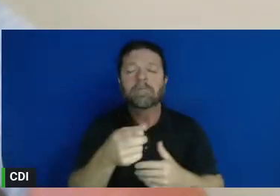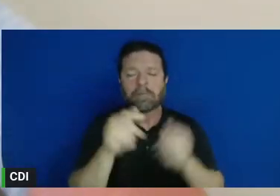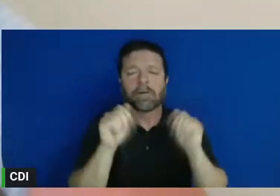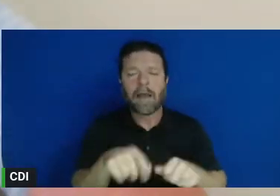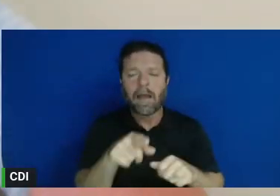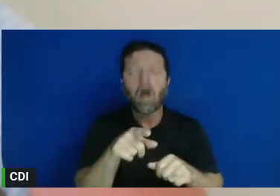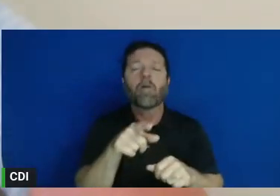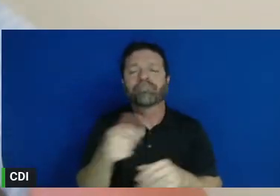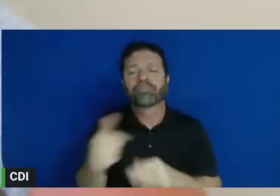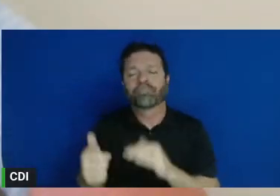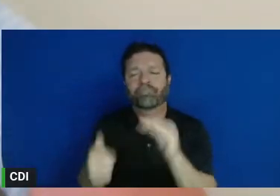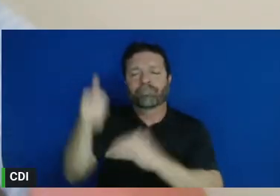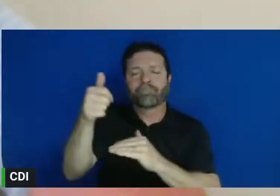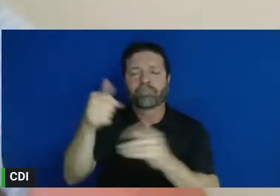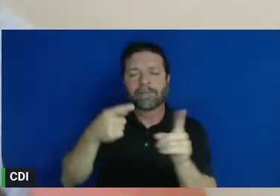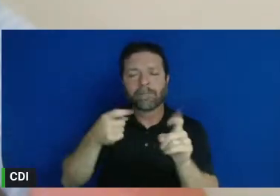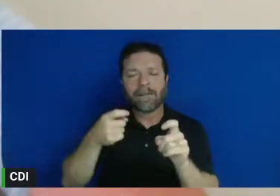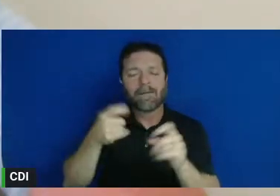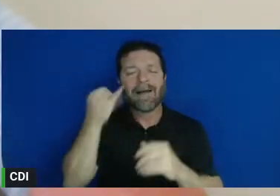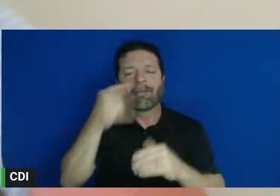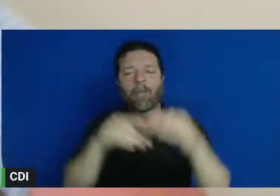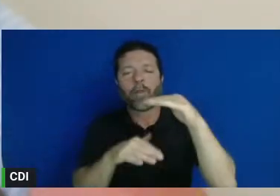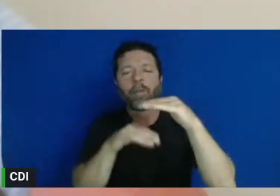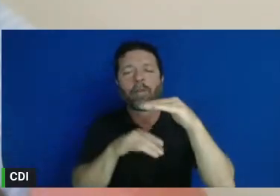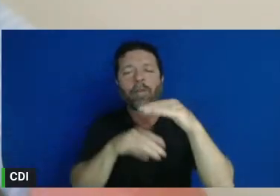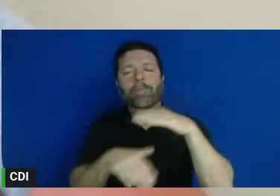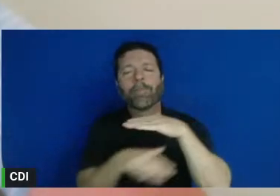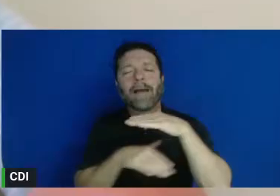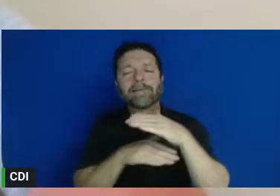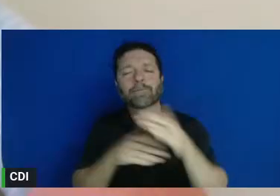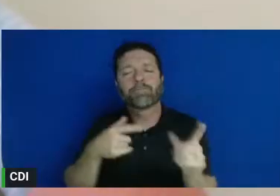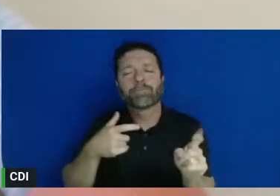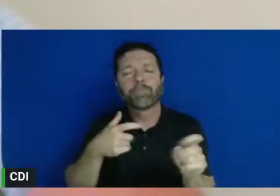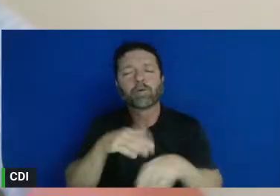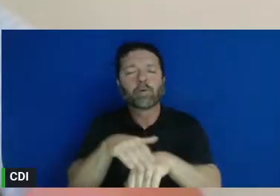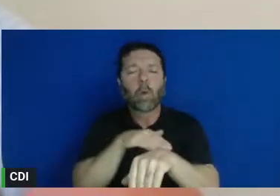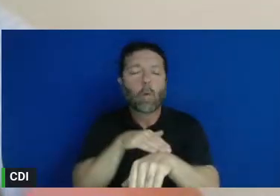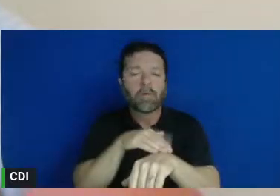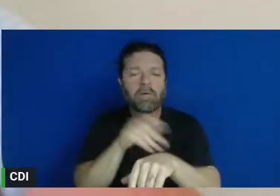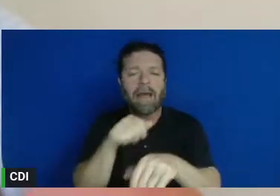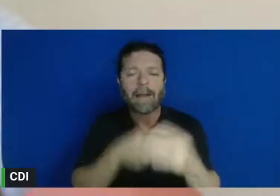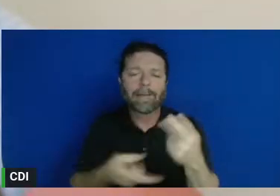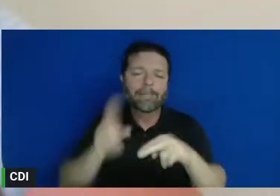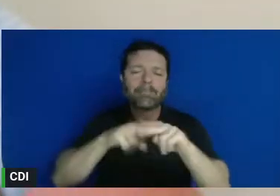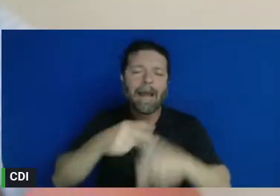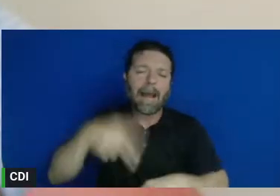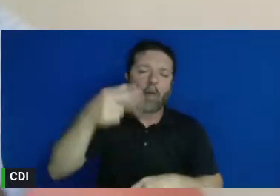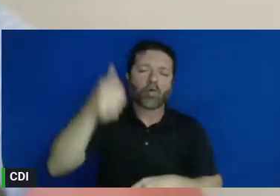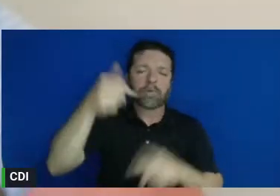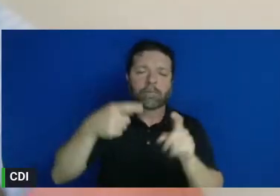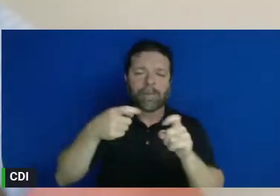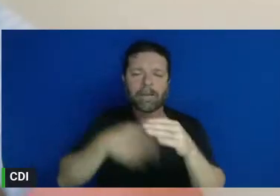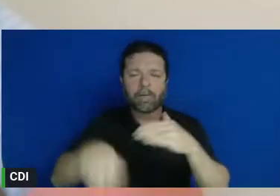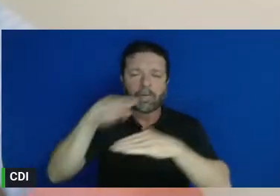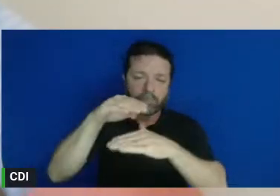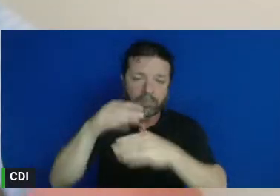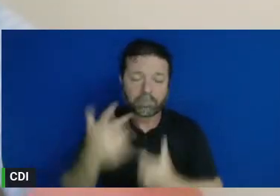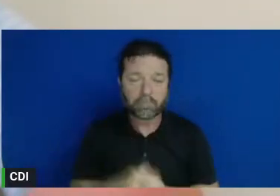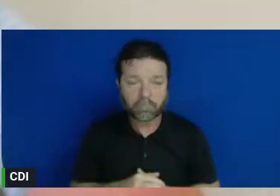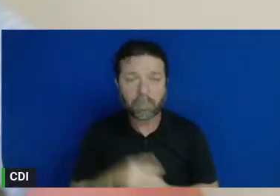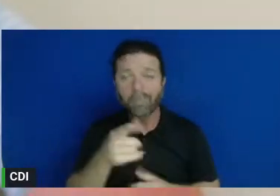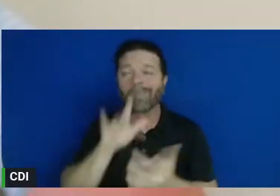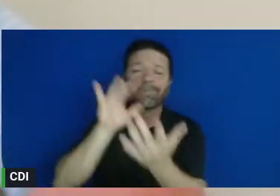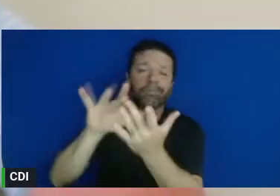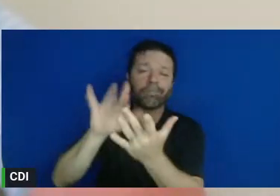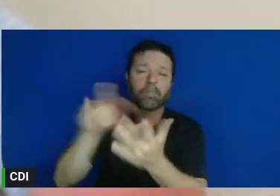an offer and wanting to accept it, they will have to change their provider or upgrade their speed, or, we'll